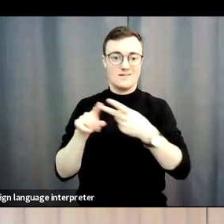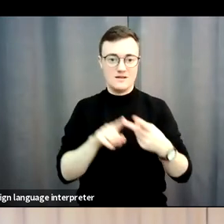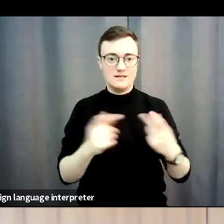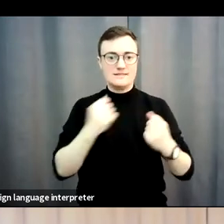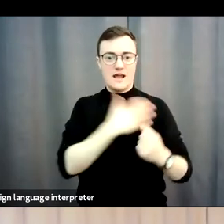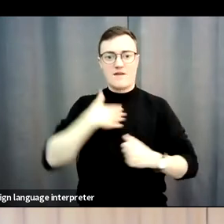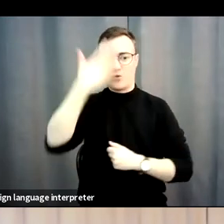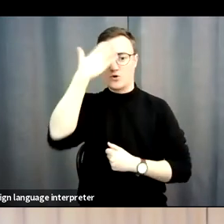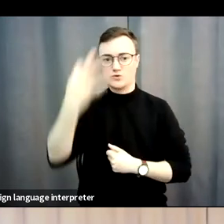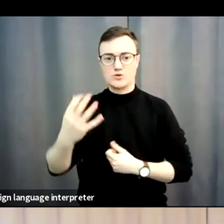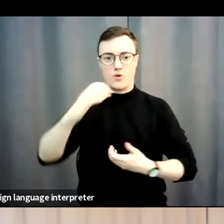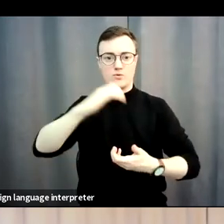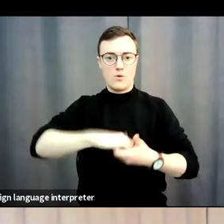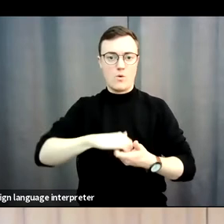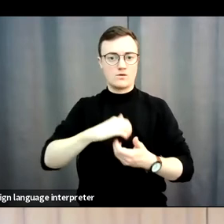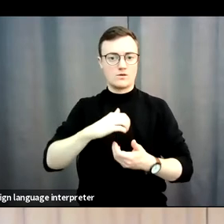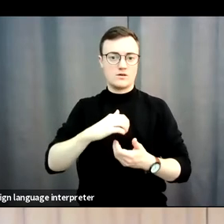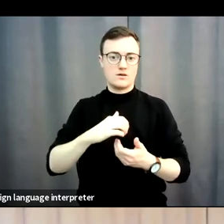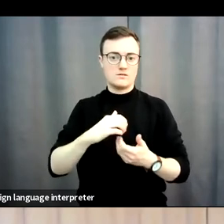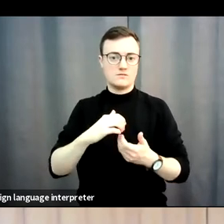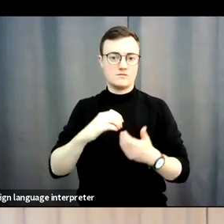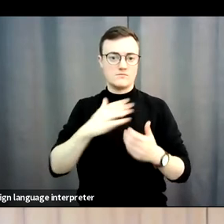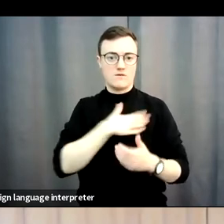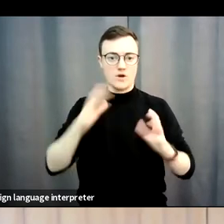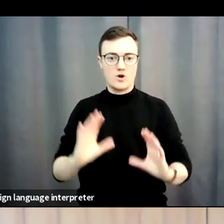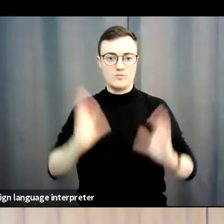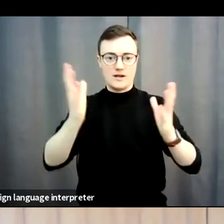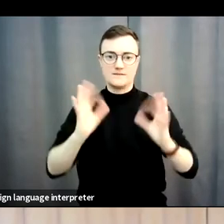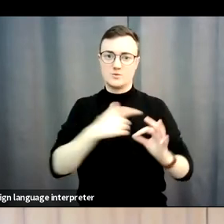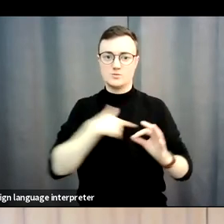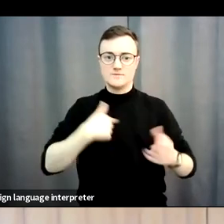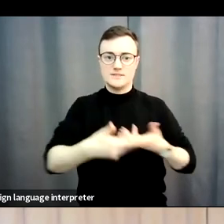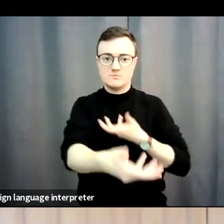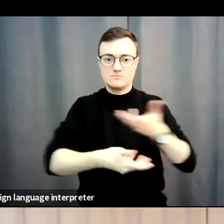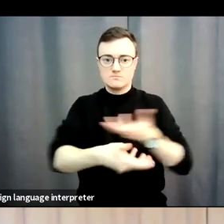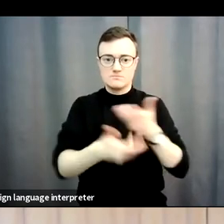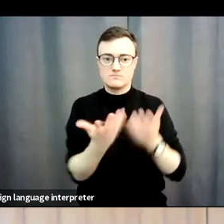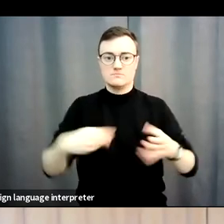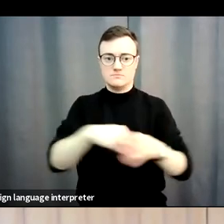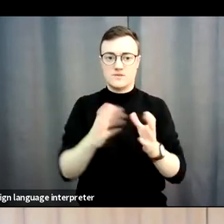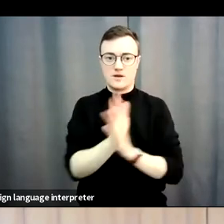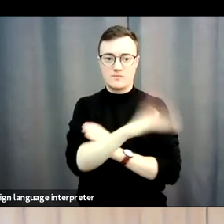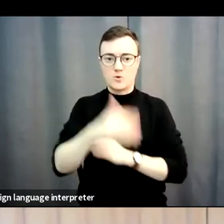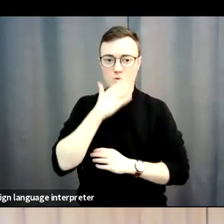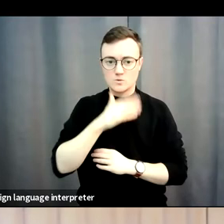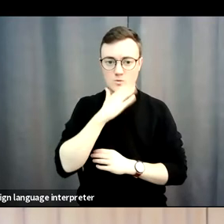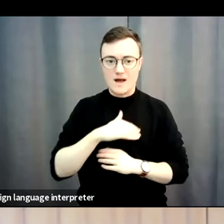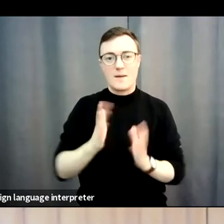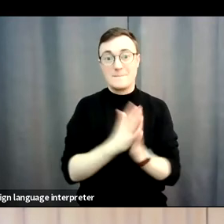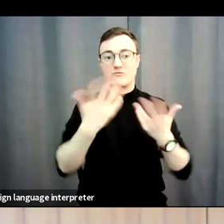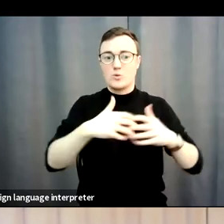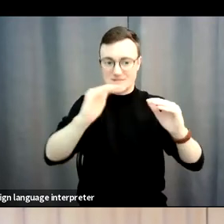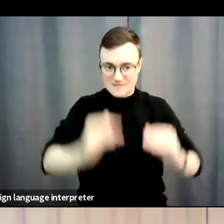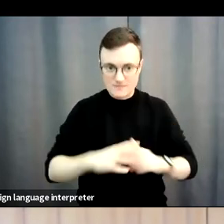And we have worked to strengthen children's and youth's rights and participation in society overall. This